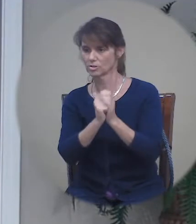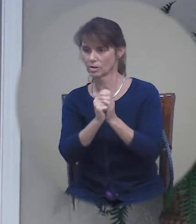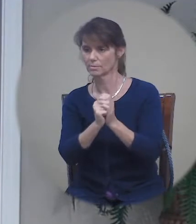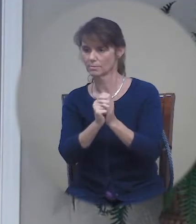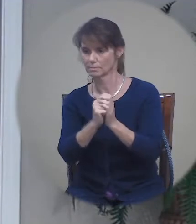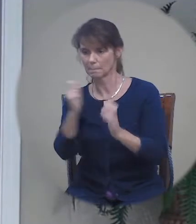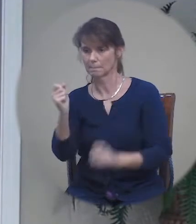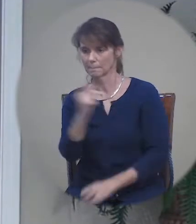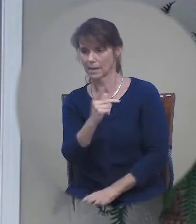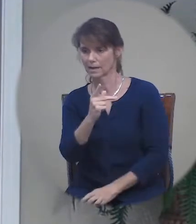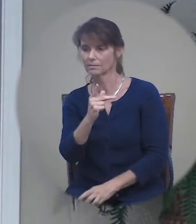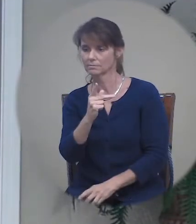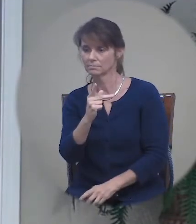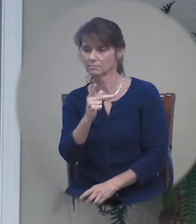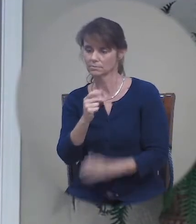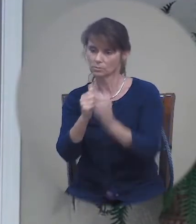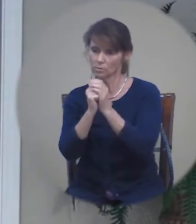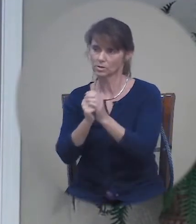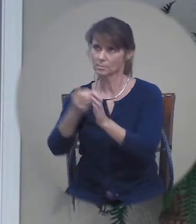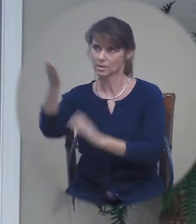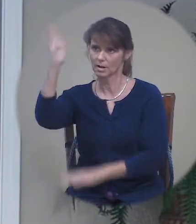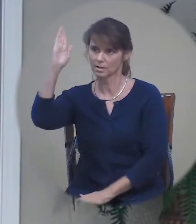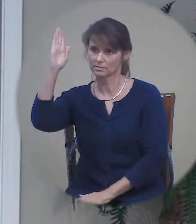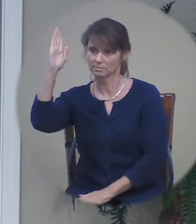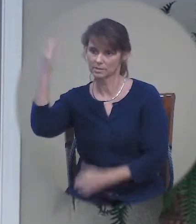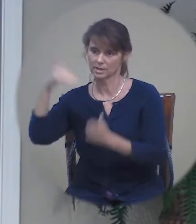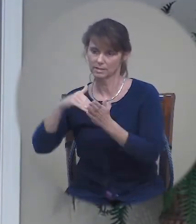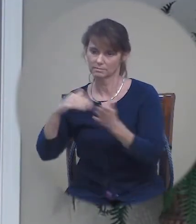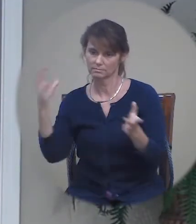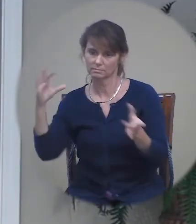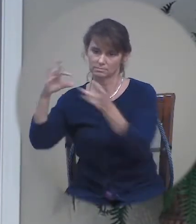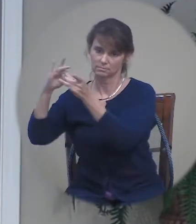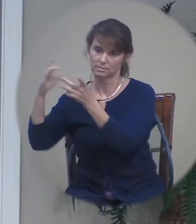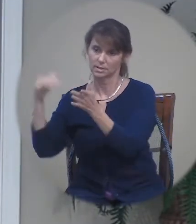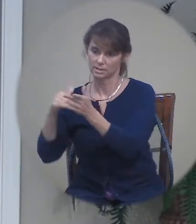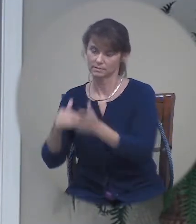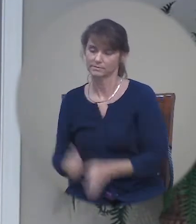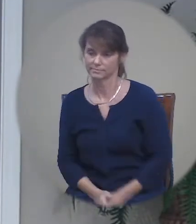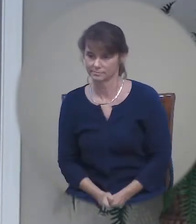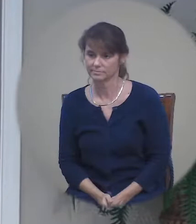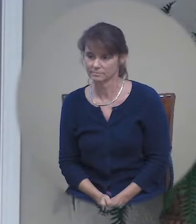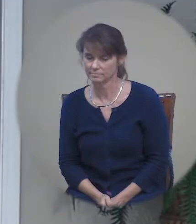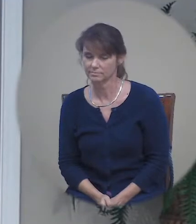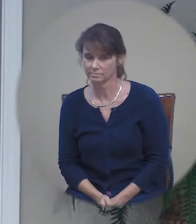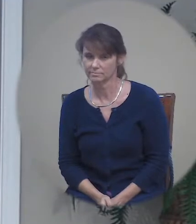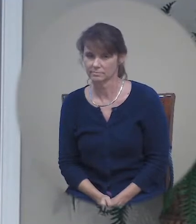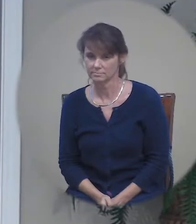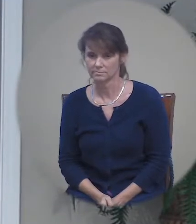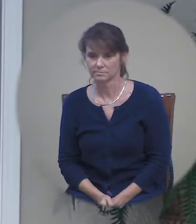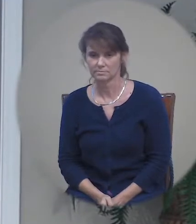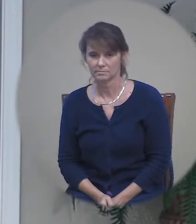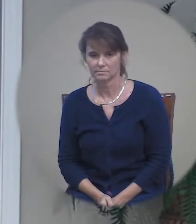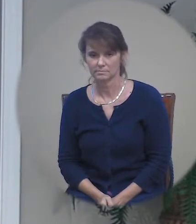their attention back to the Lord. The very first thing we kind of noted in 2